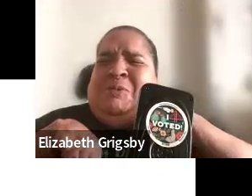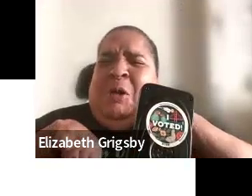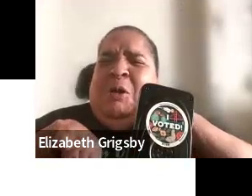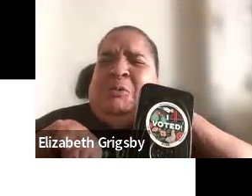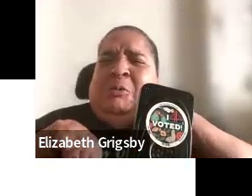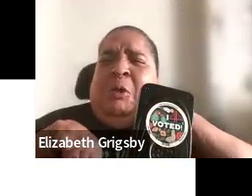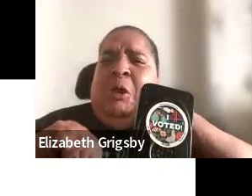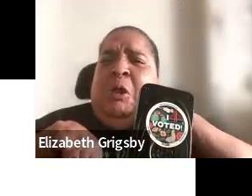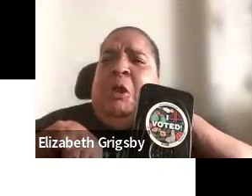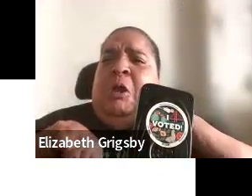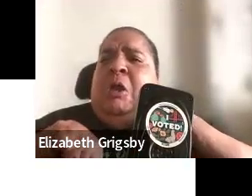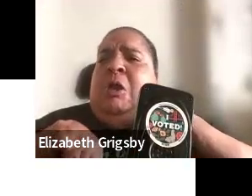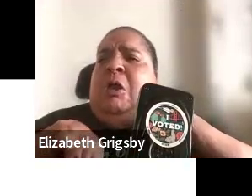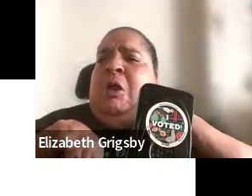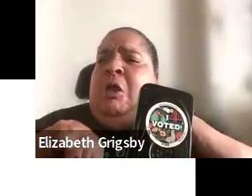When we talked